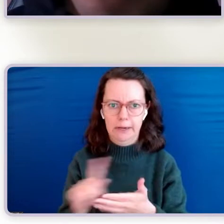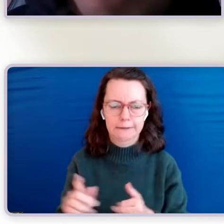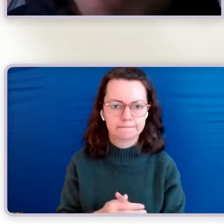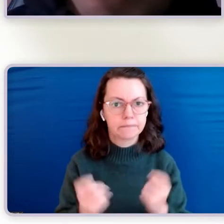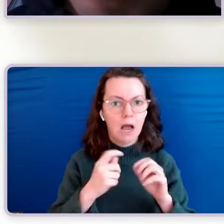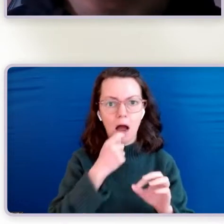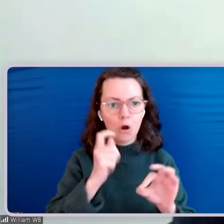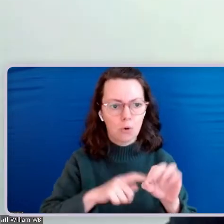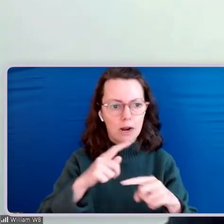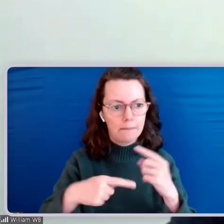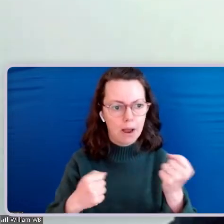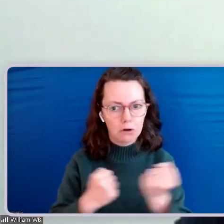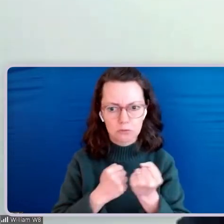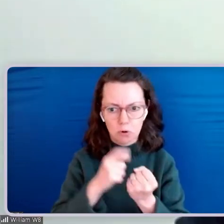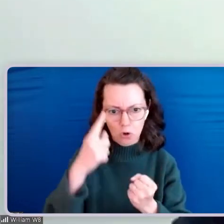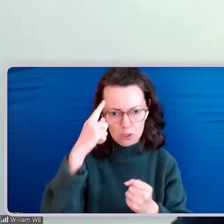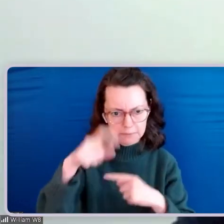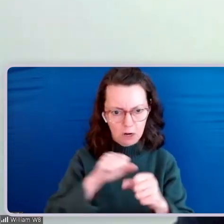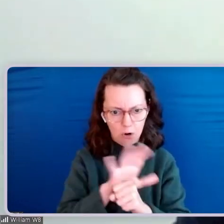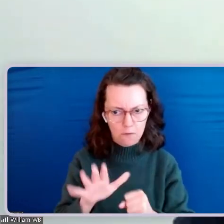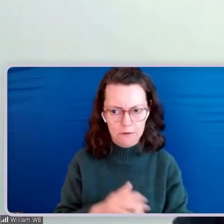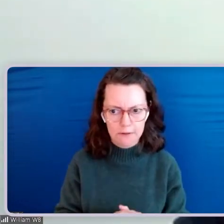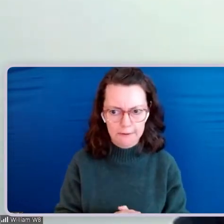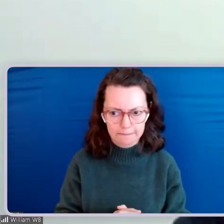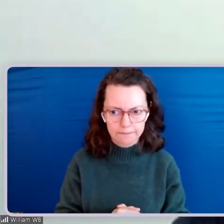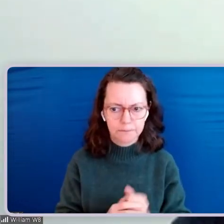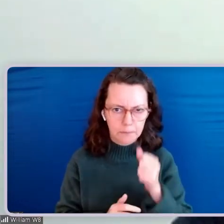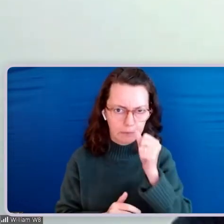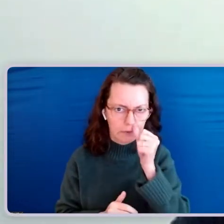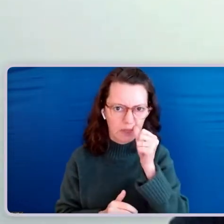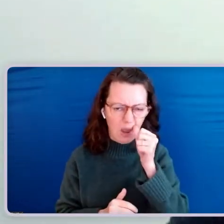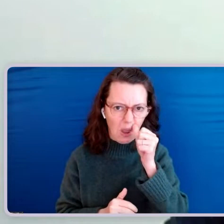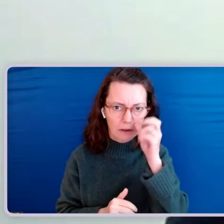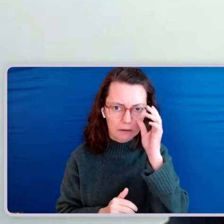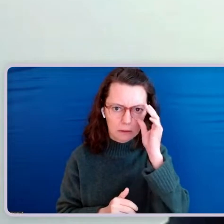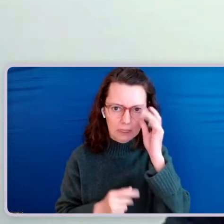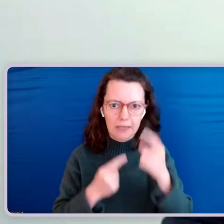I think sharing more information on